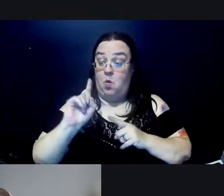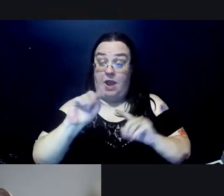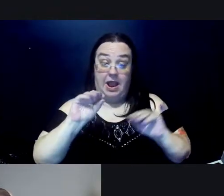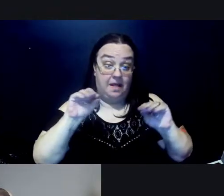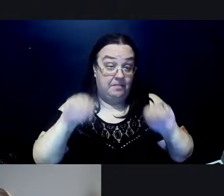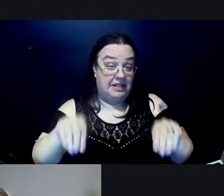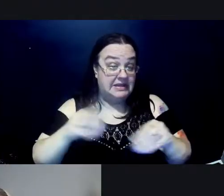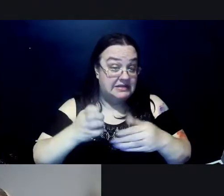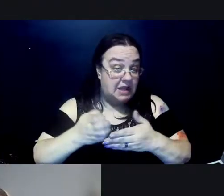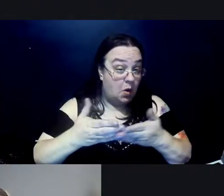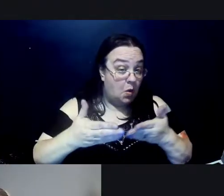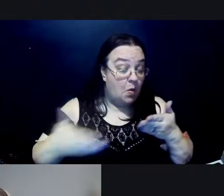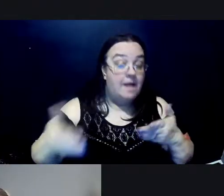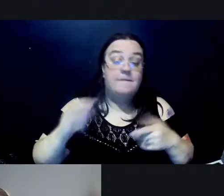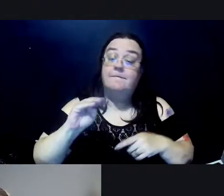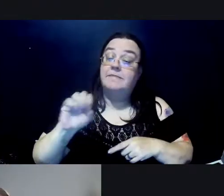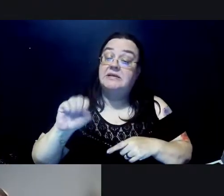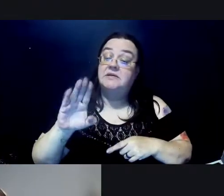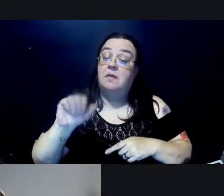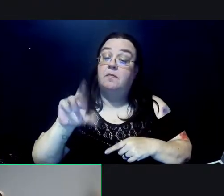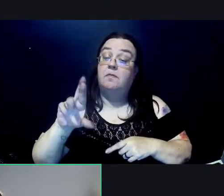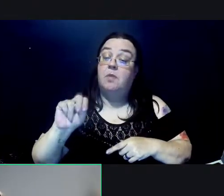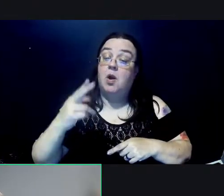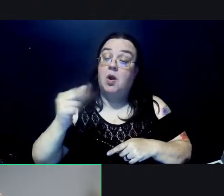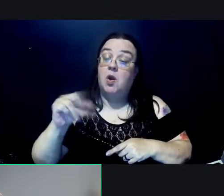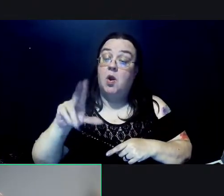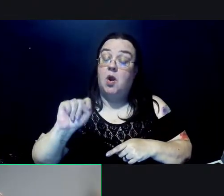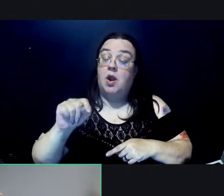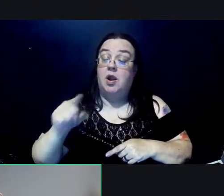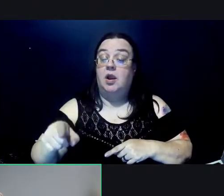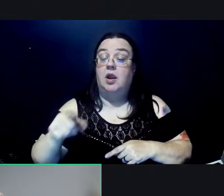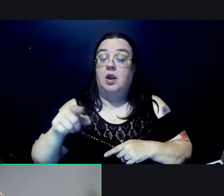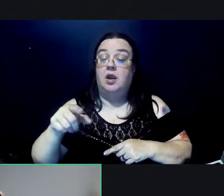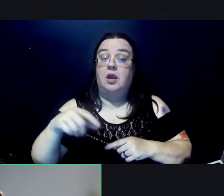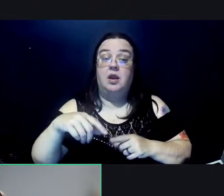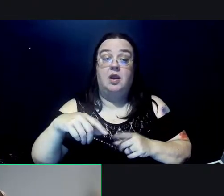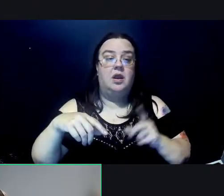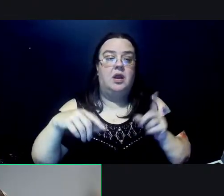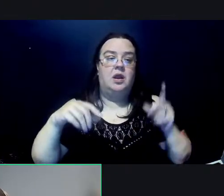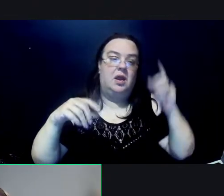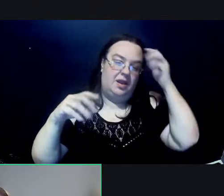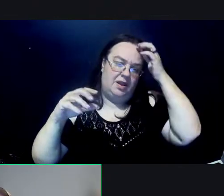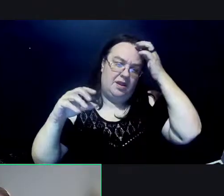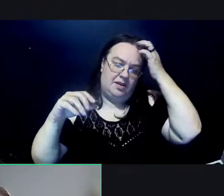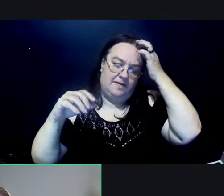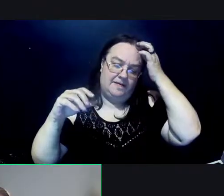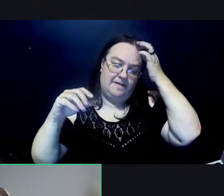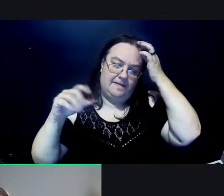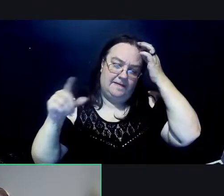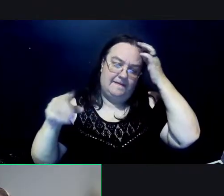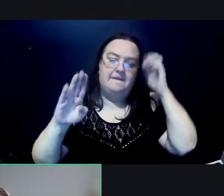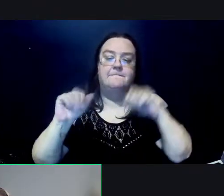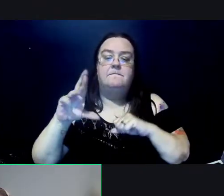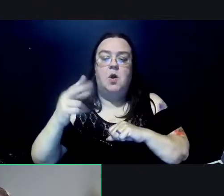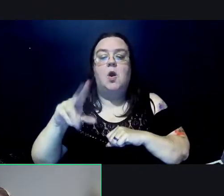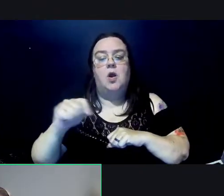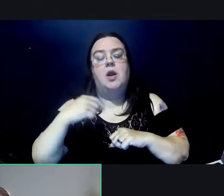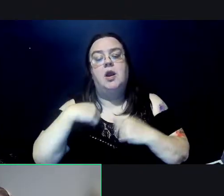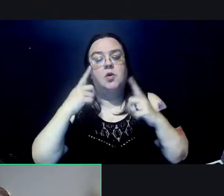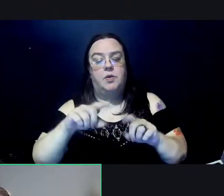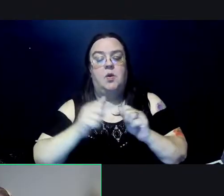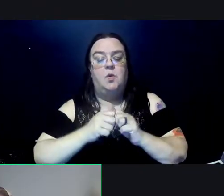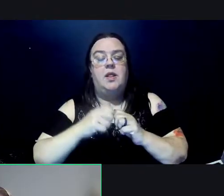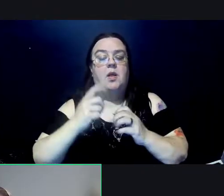Ms. Barnhart, can you clarify? Yeah, I agree with everything that you're saying.